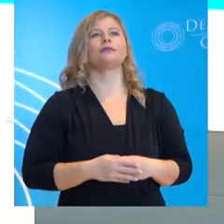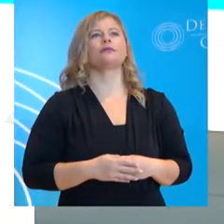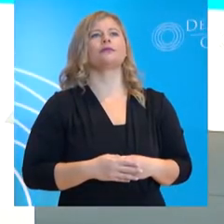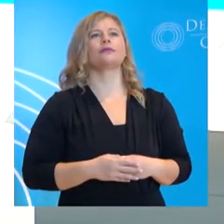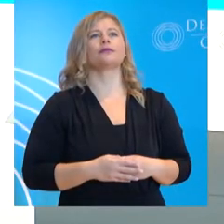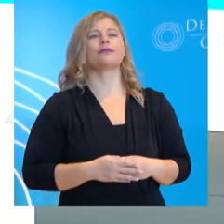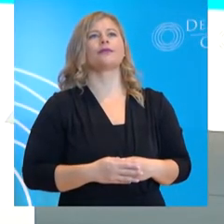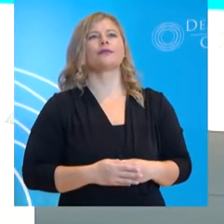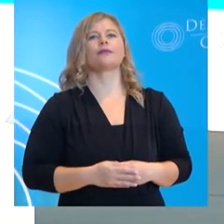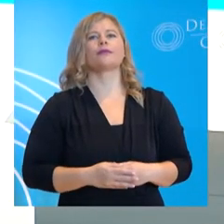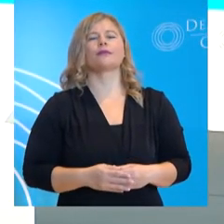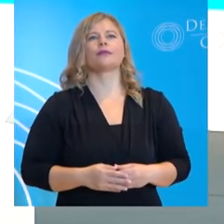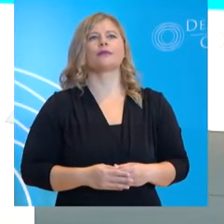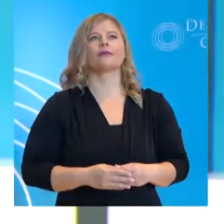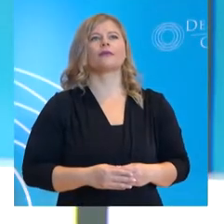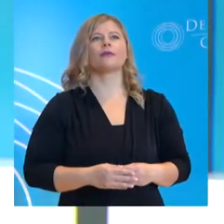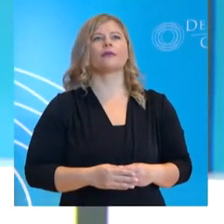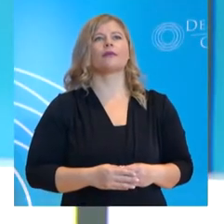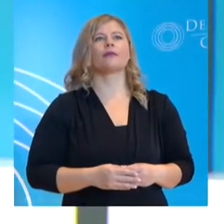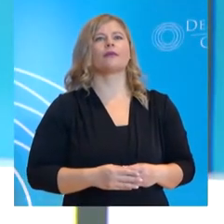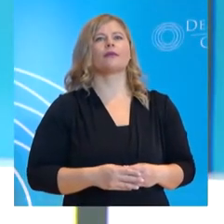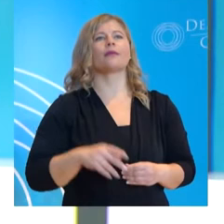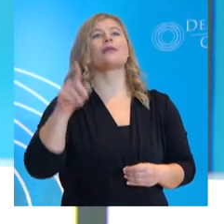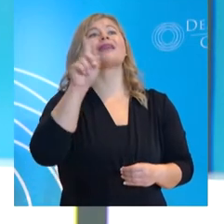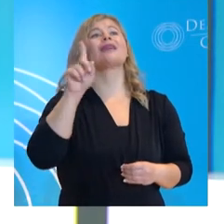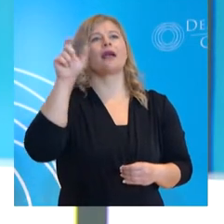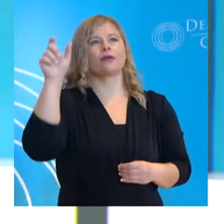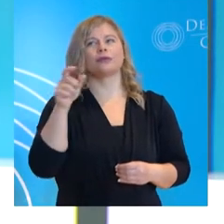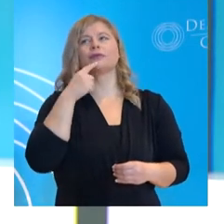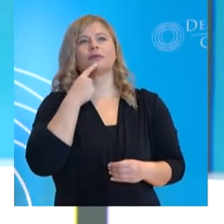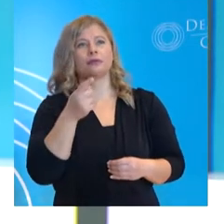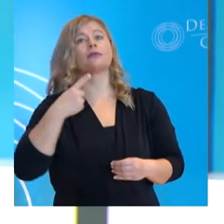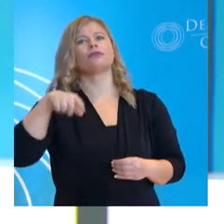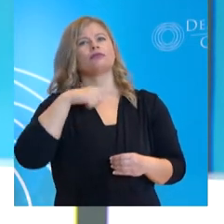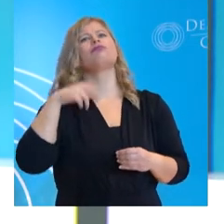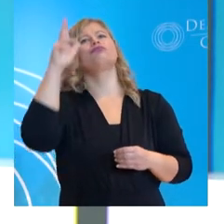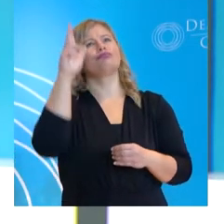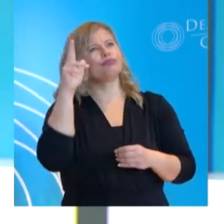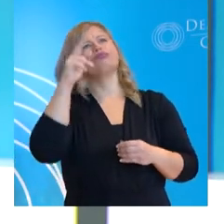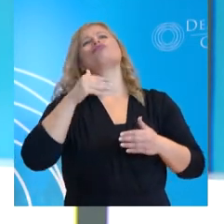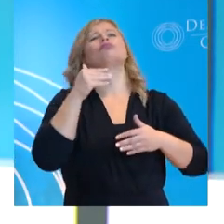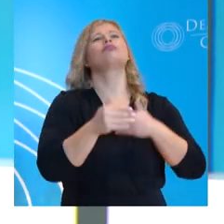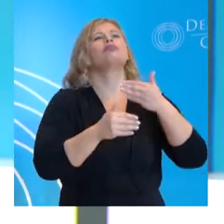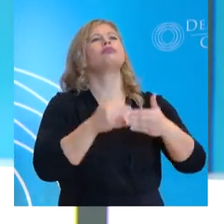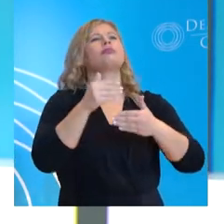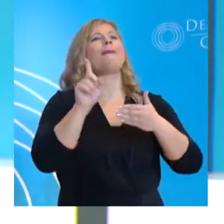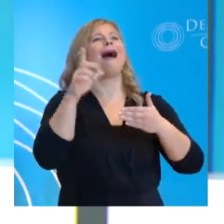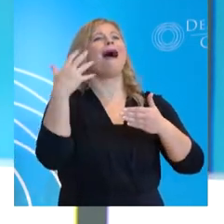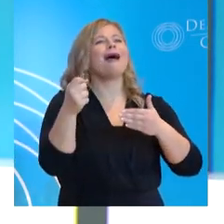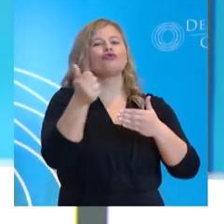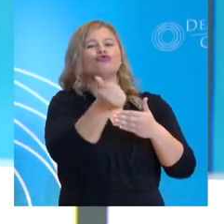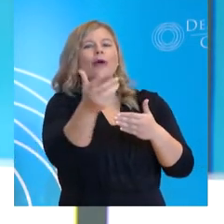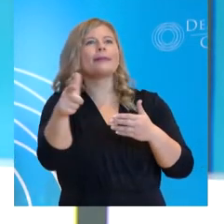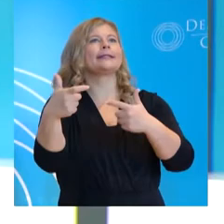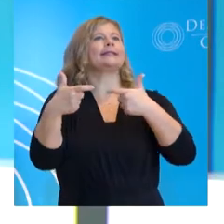I'd say we started very well, but we're bumping into the sort of resistance that many other countries are facing. Having